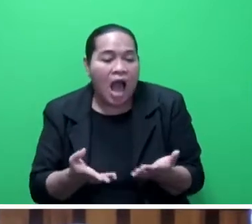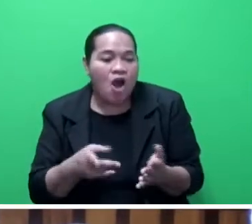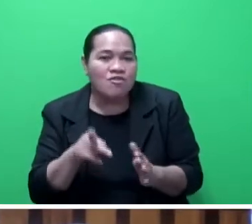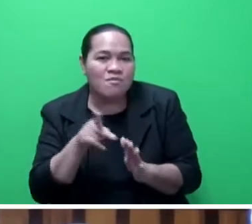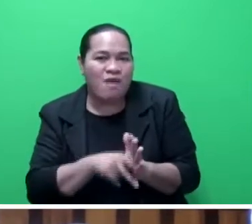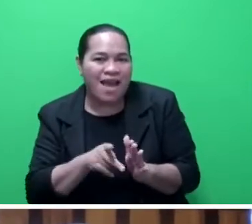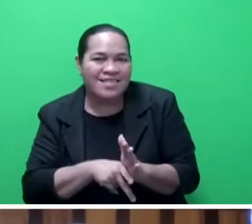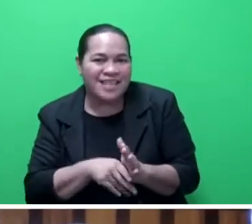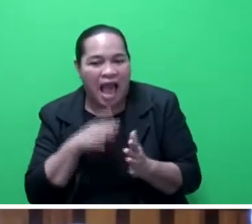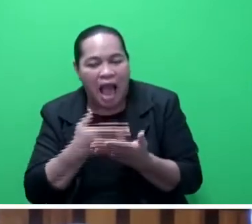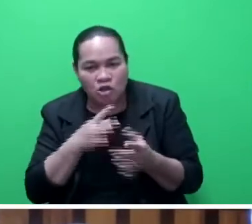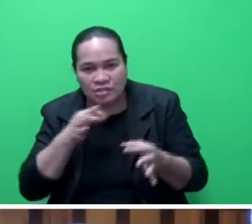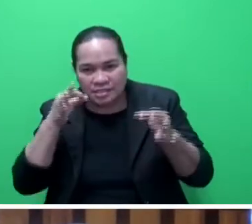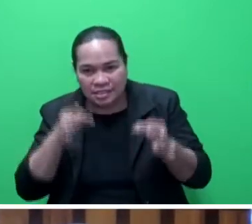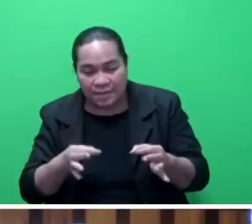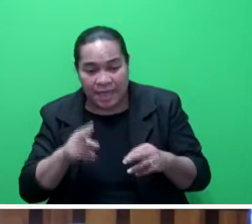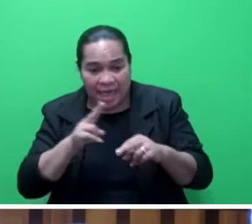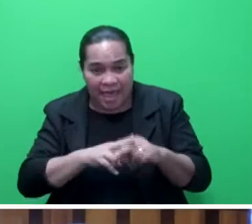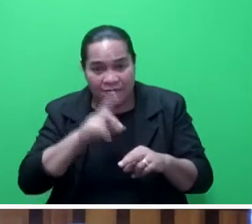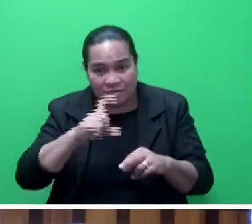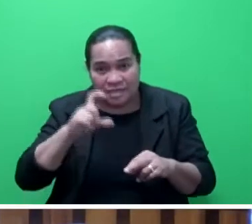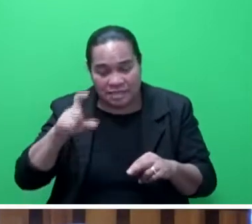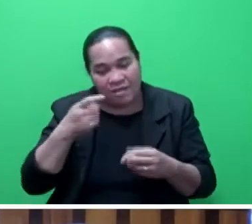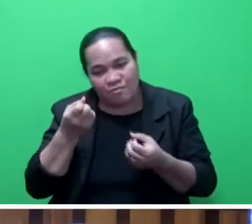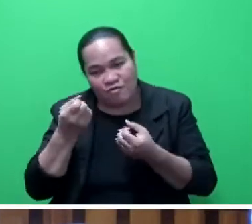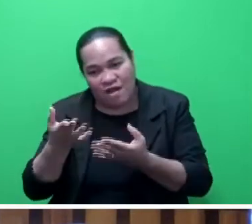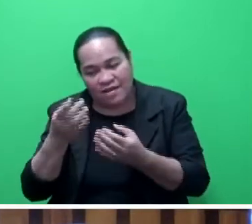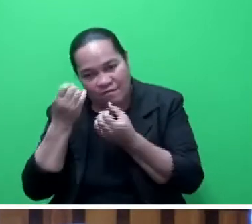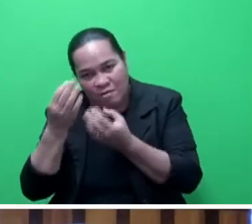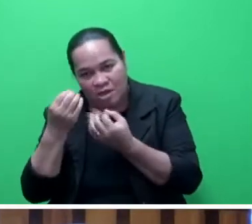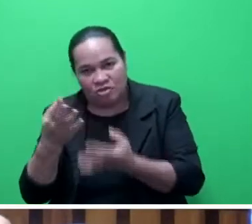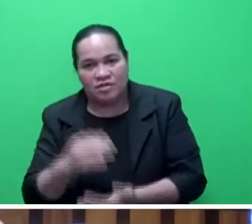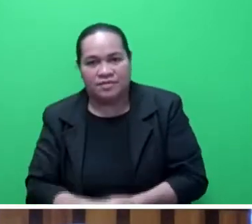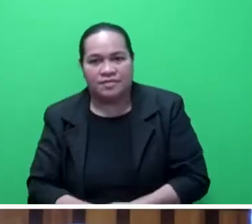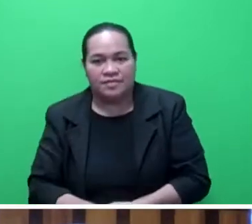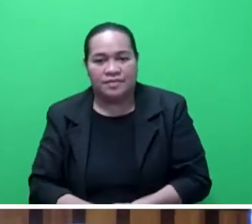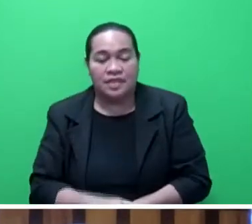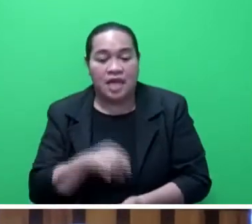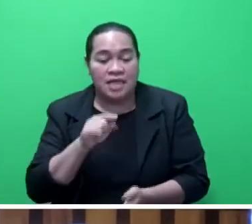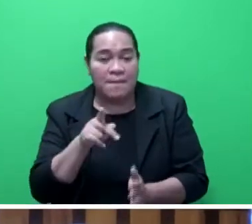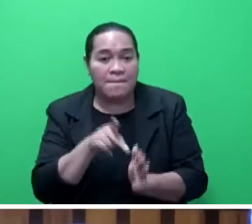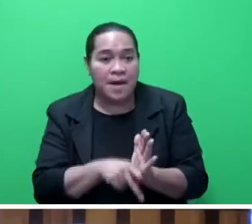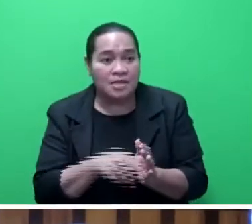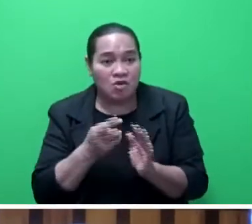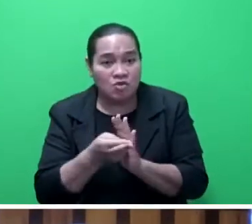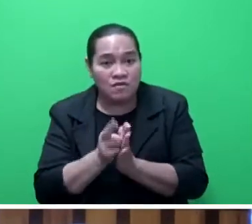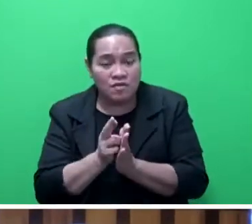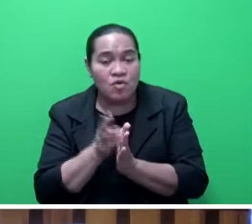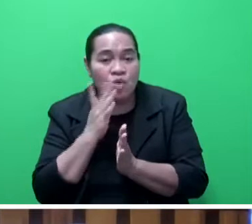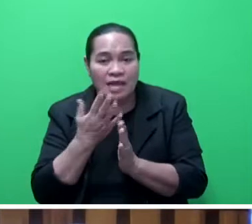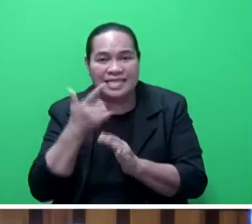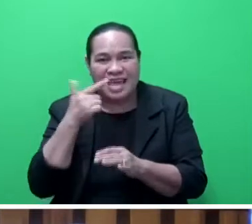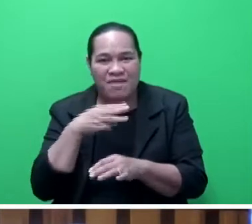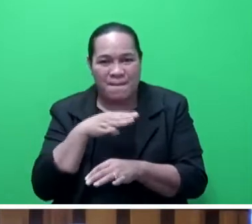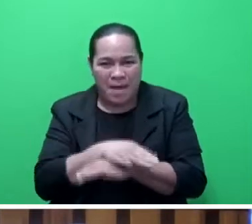carried out. And FCCC has actually provided this information, sir. Mr. Speaker, sir, the whole pricing review was conducted over 7 months,